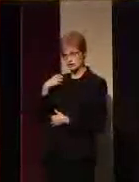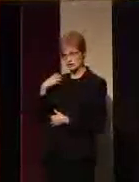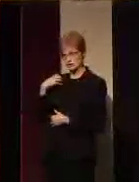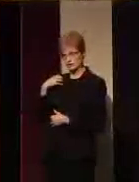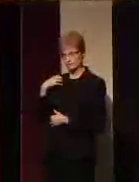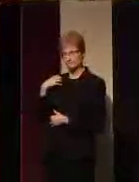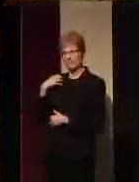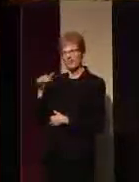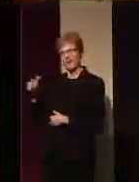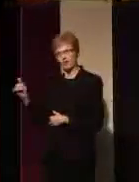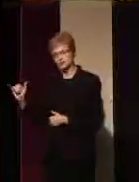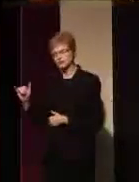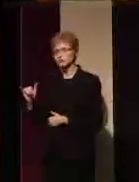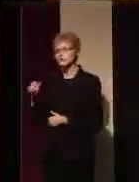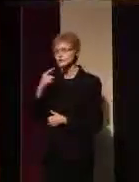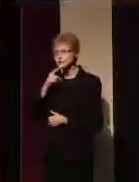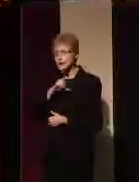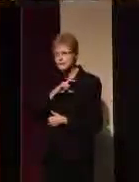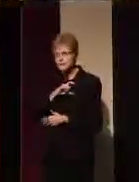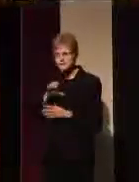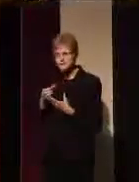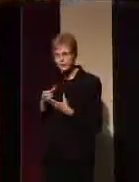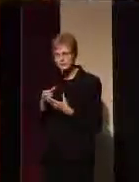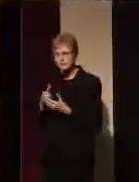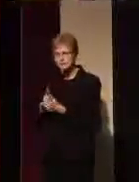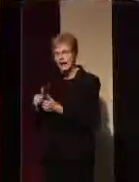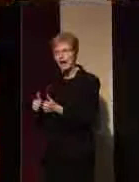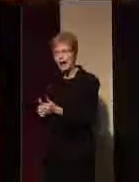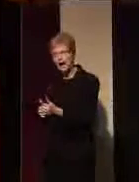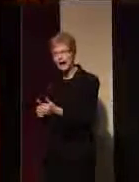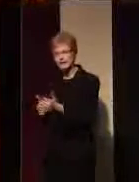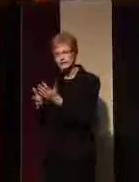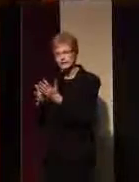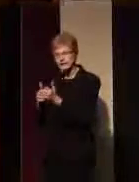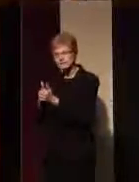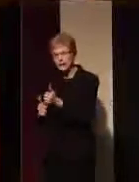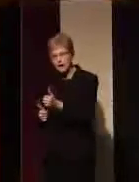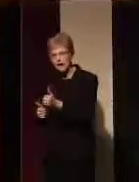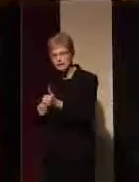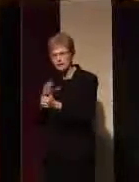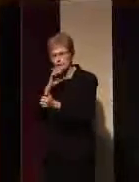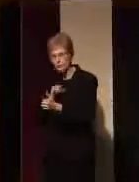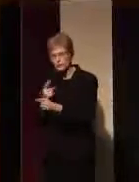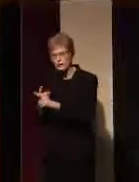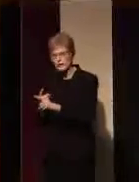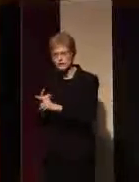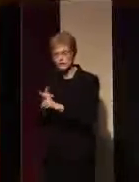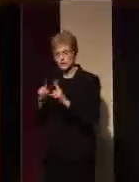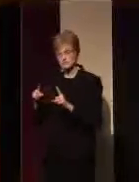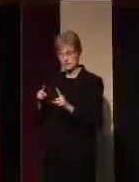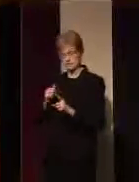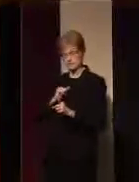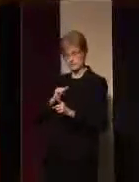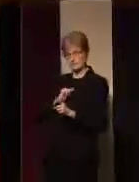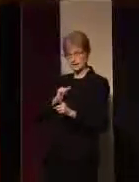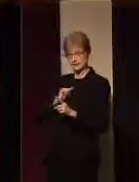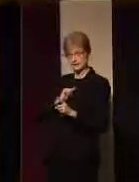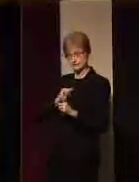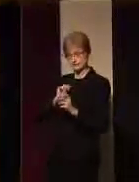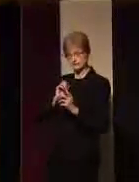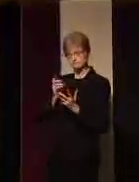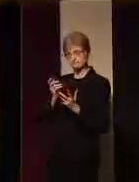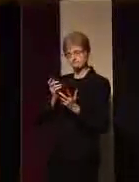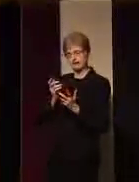comment. You said the police force seems to be behind the time on technology. But as a civilian and a St. Louis